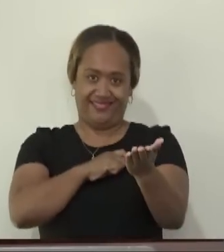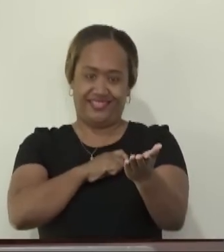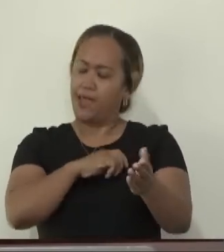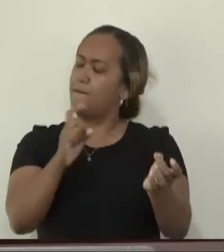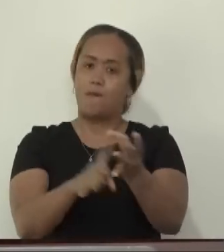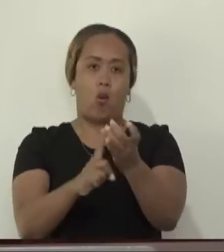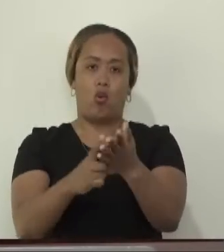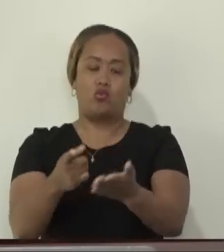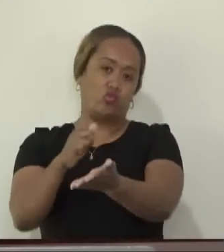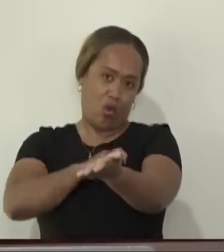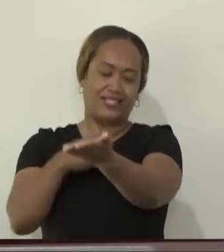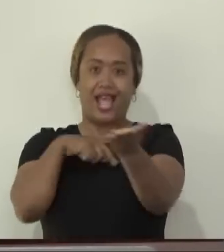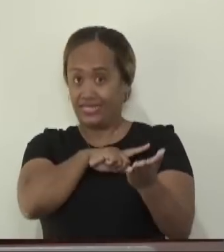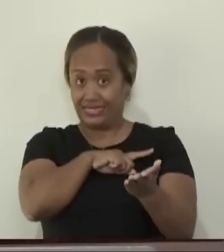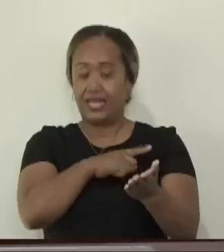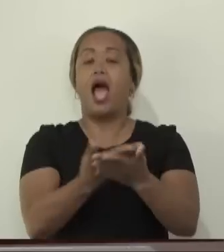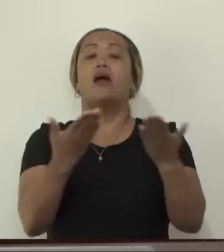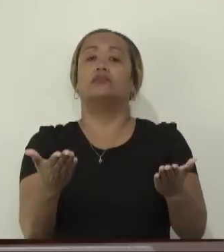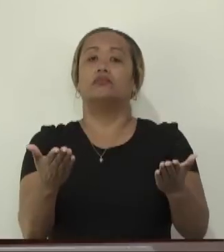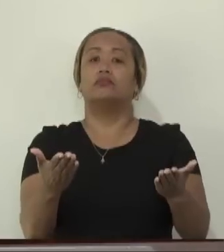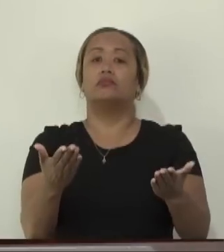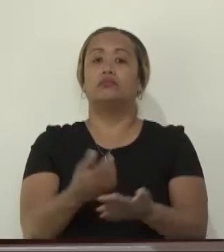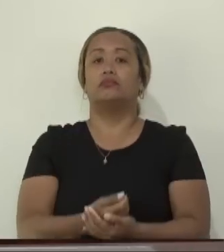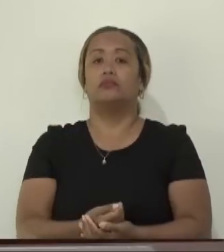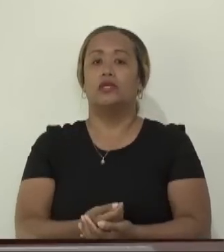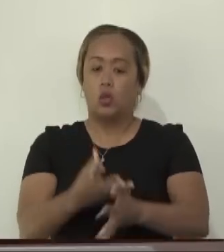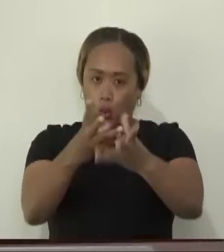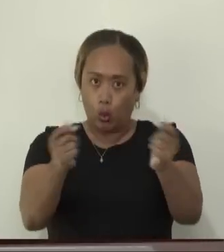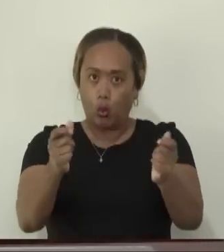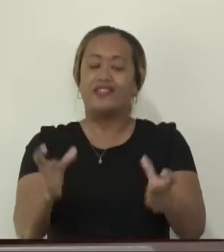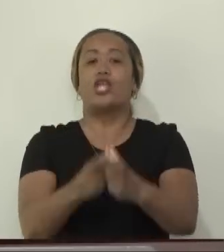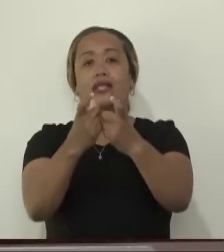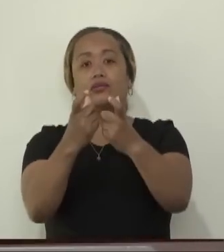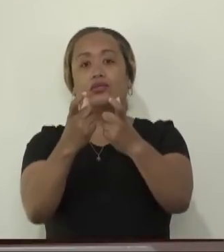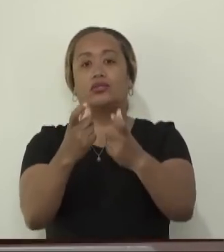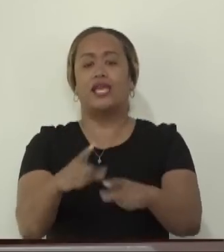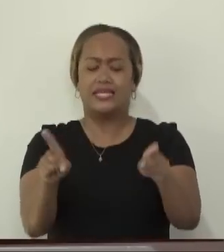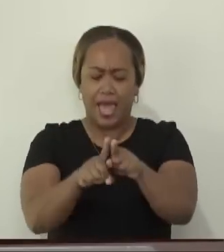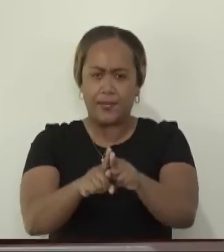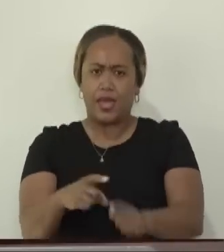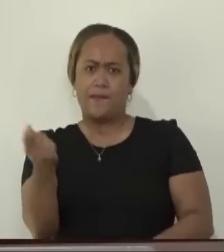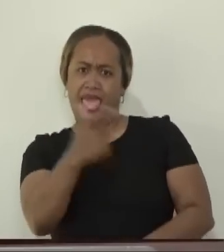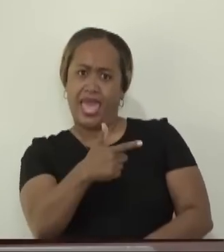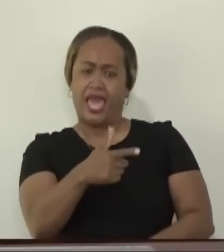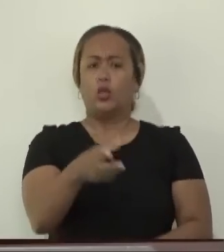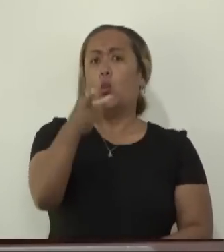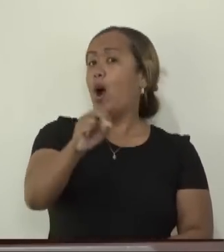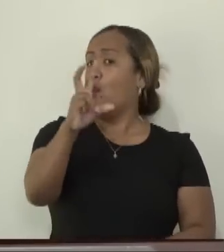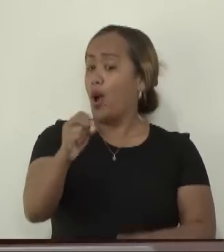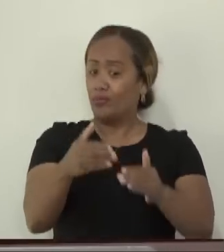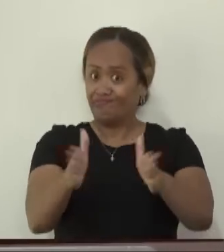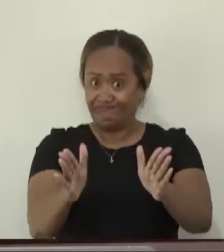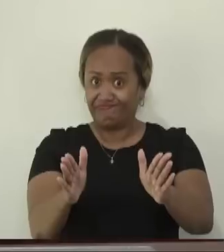critical to government's efforts to resolve our challenges. At the beginning of 2020, just 3